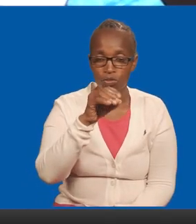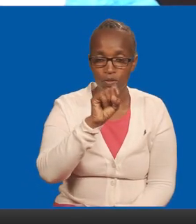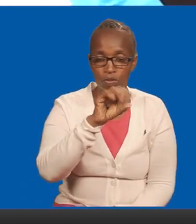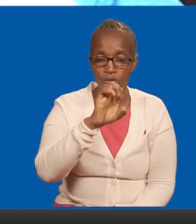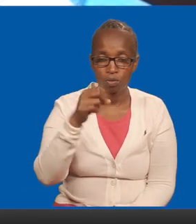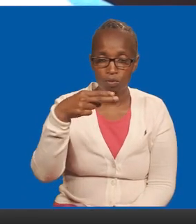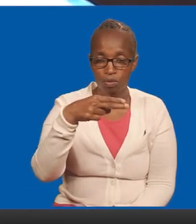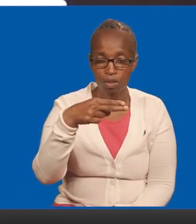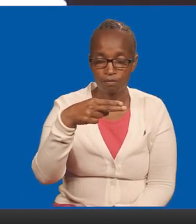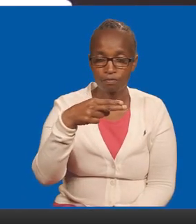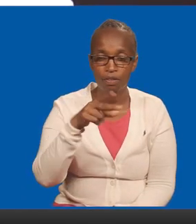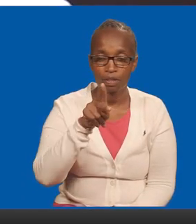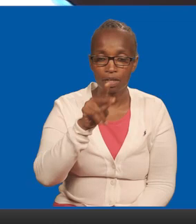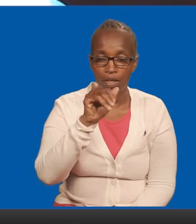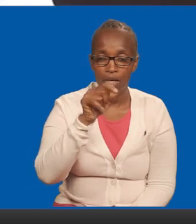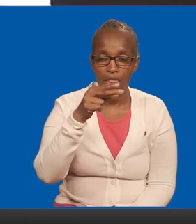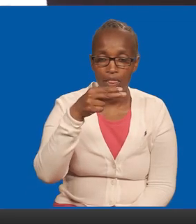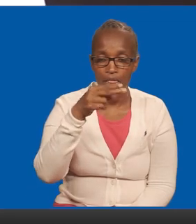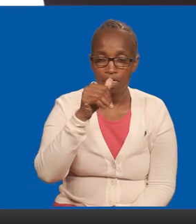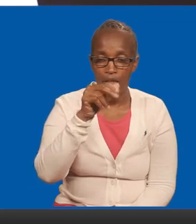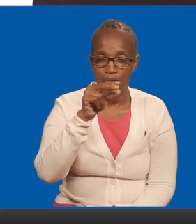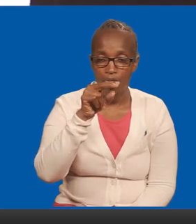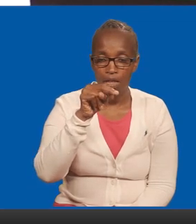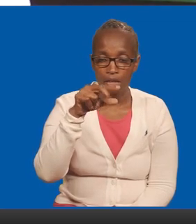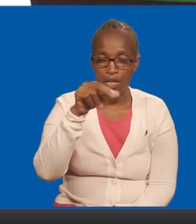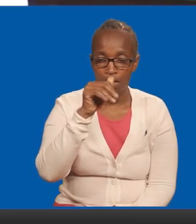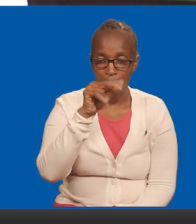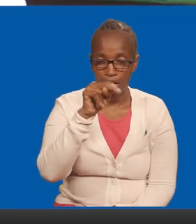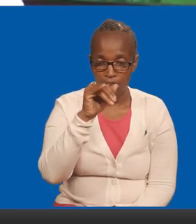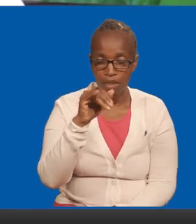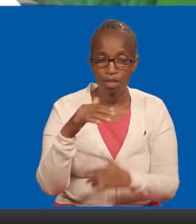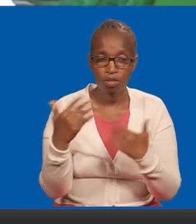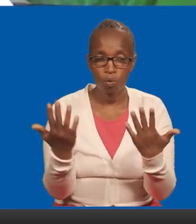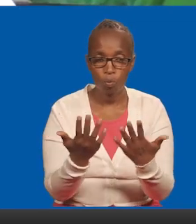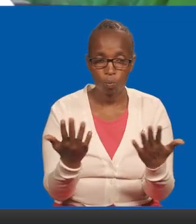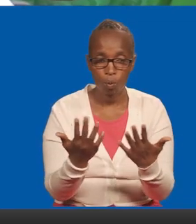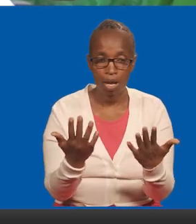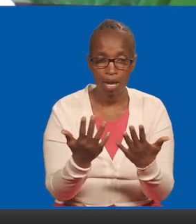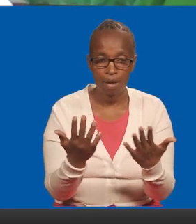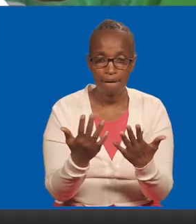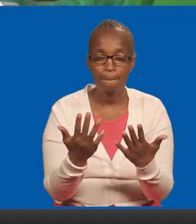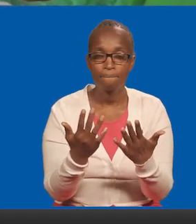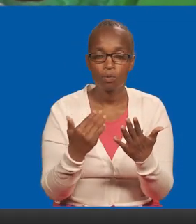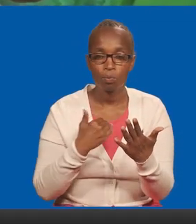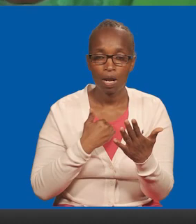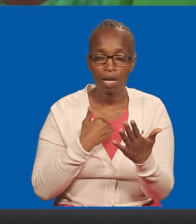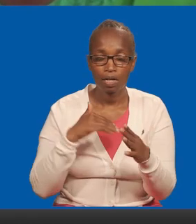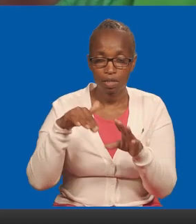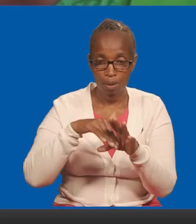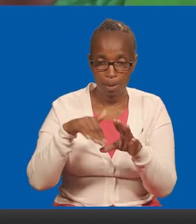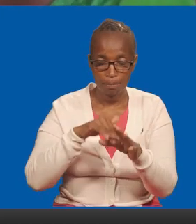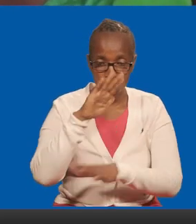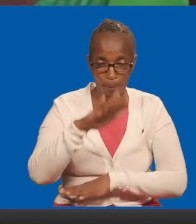Ibada hiyo ikitoa fursa kwa mbunge wa Mwala Vincent Kawaya kuendeleza siasa. Kiongozi huyo akitupilia mbali